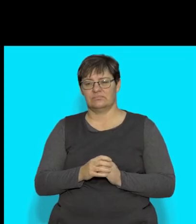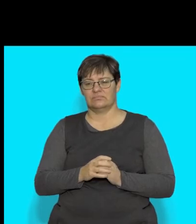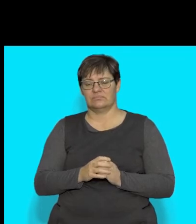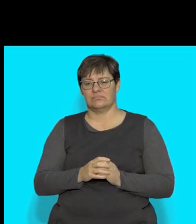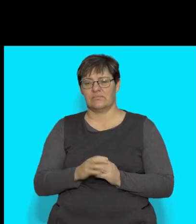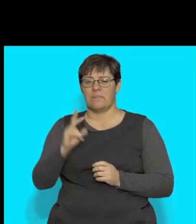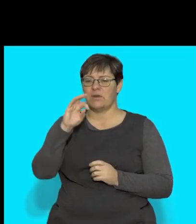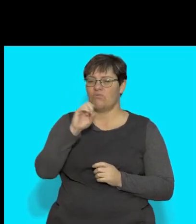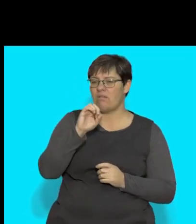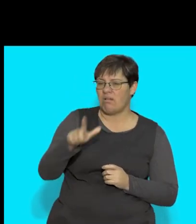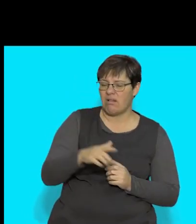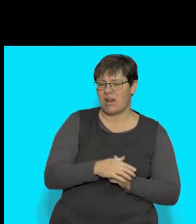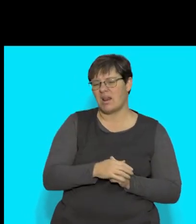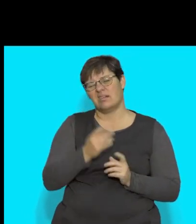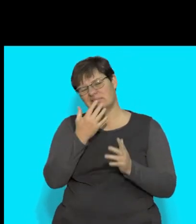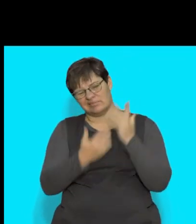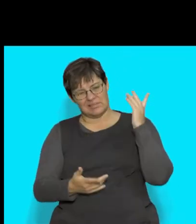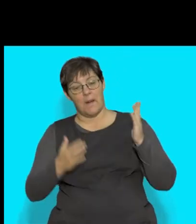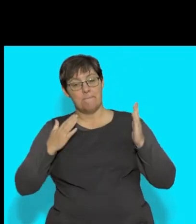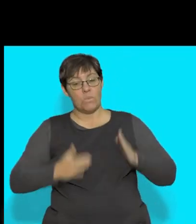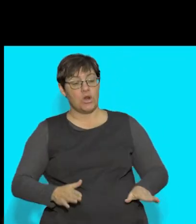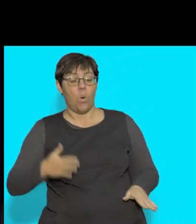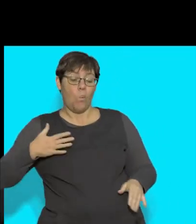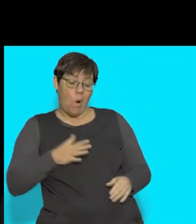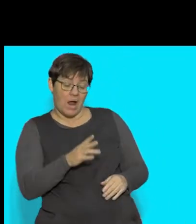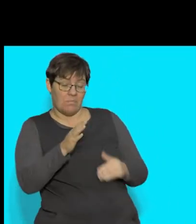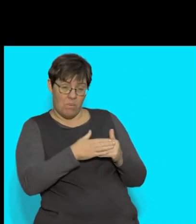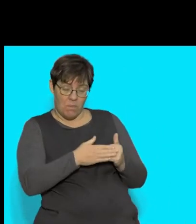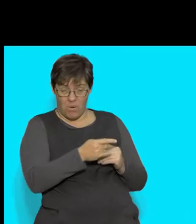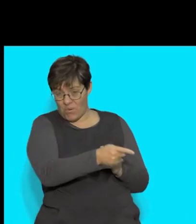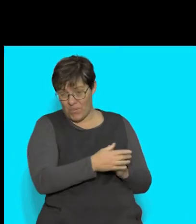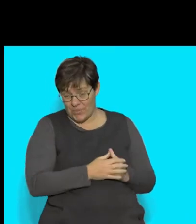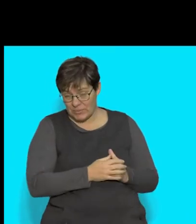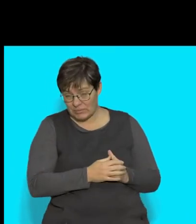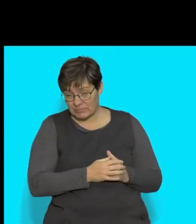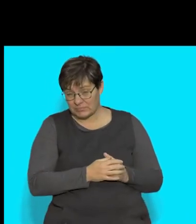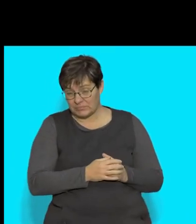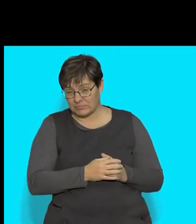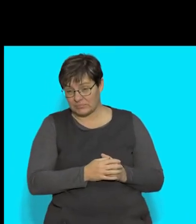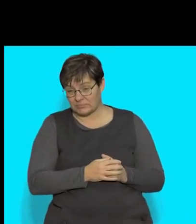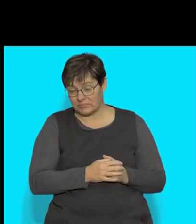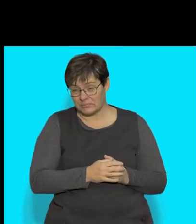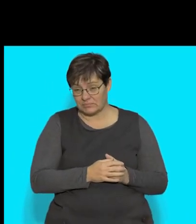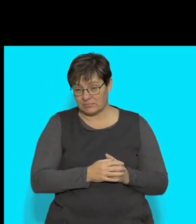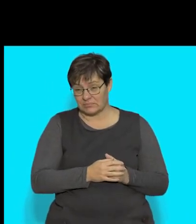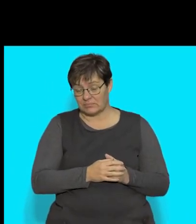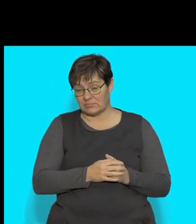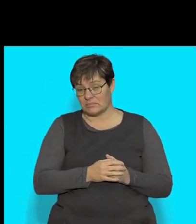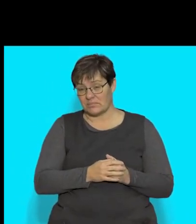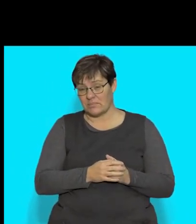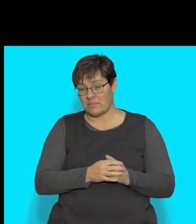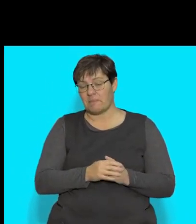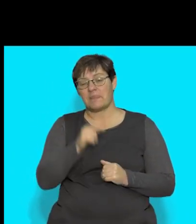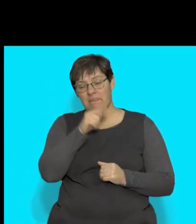here we go, the sodium, some minerals, all the things that my body,